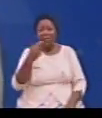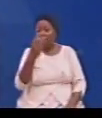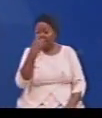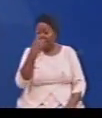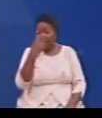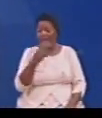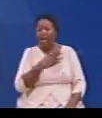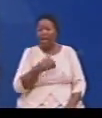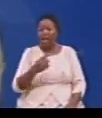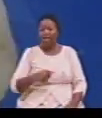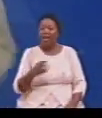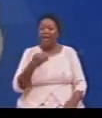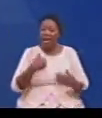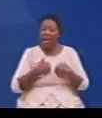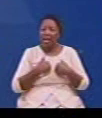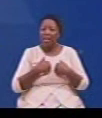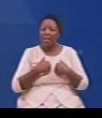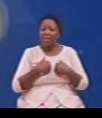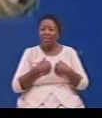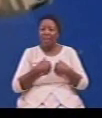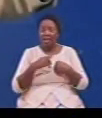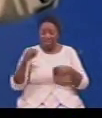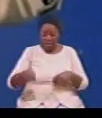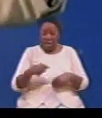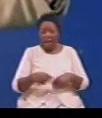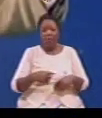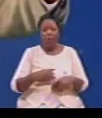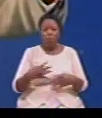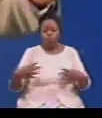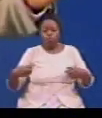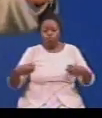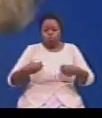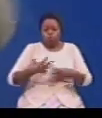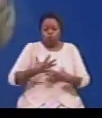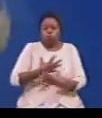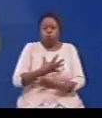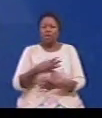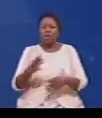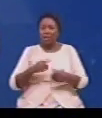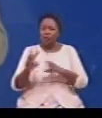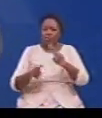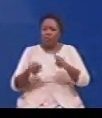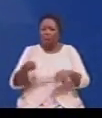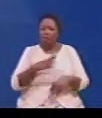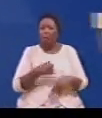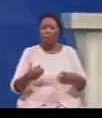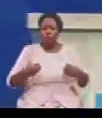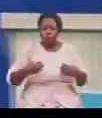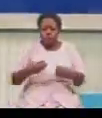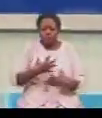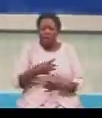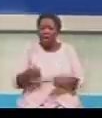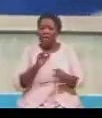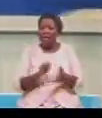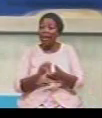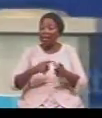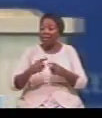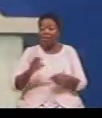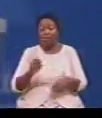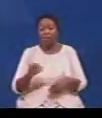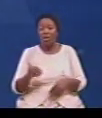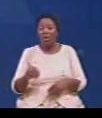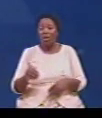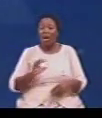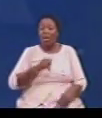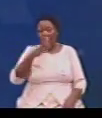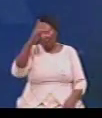blind and that had elephantiasis. The two legs were big. And so I said, we're going